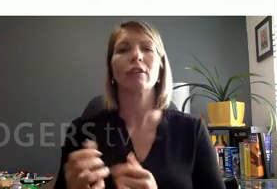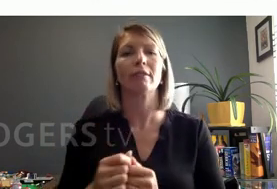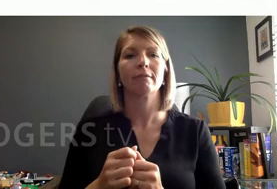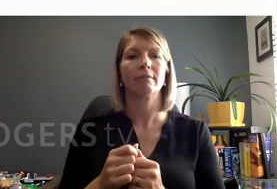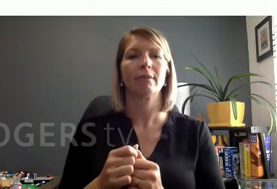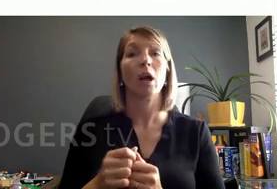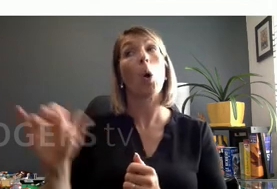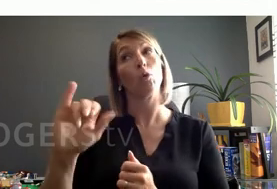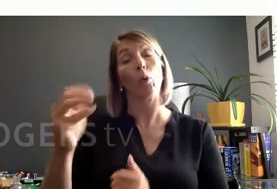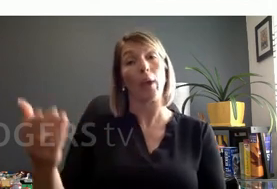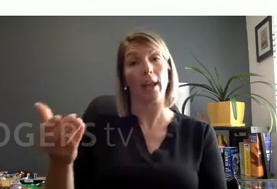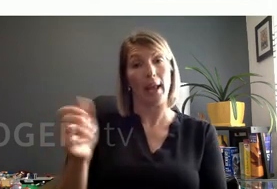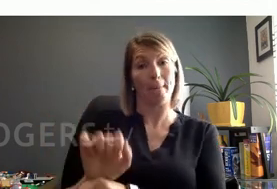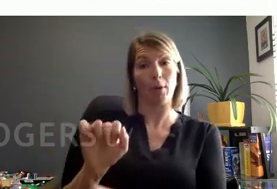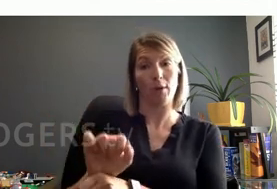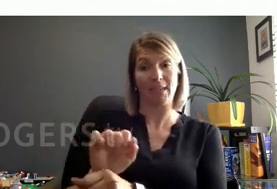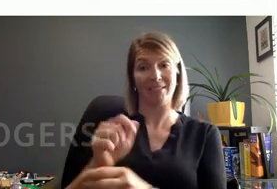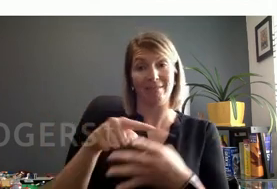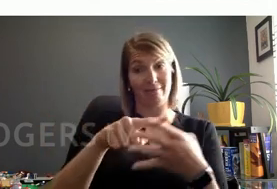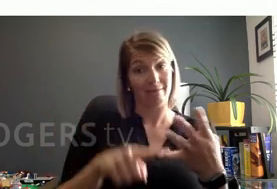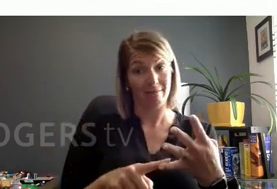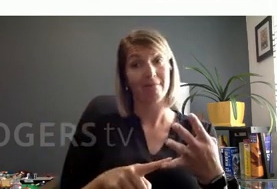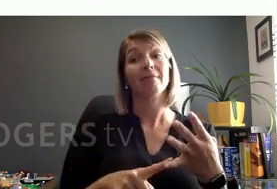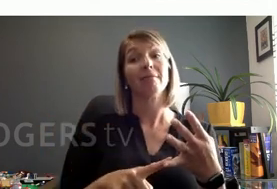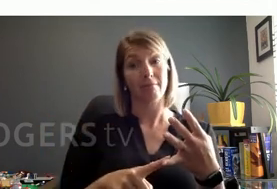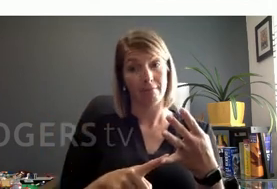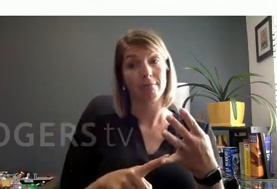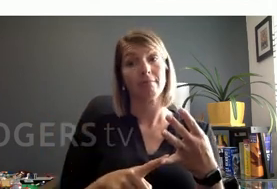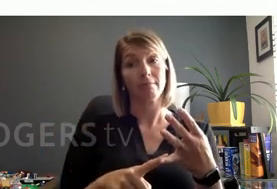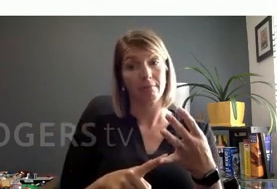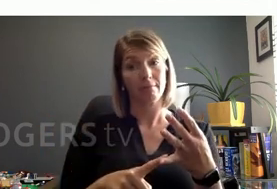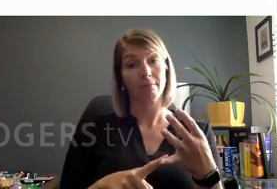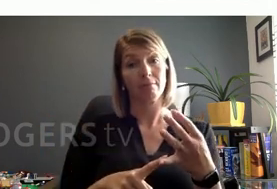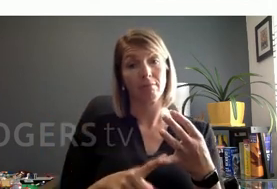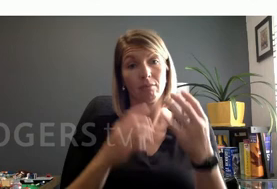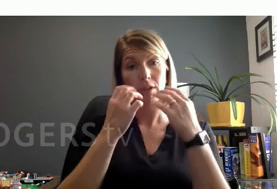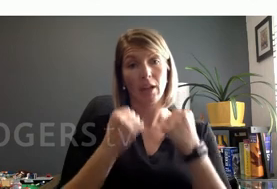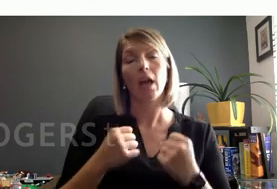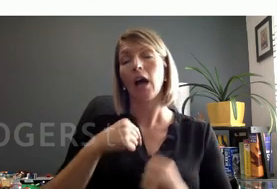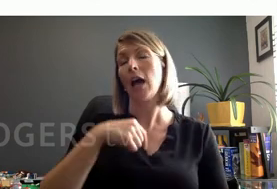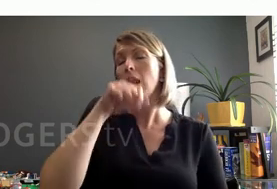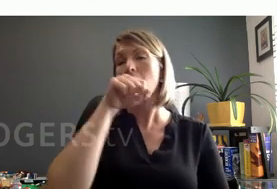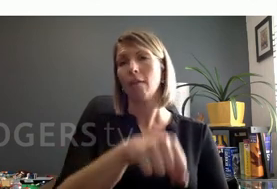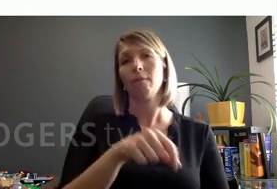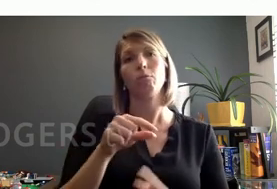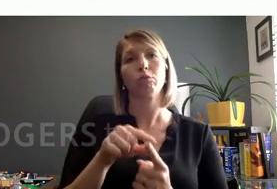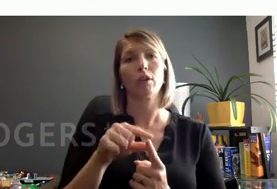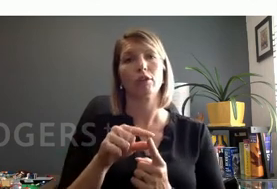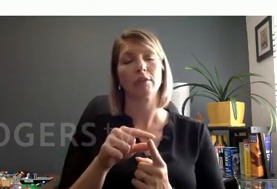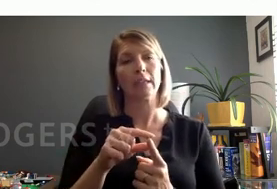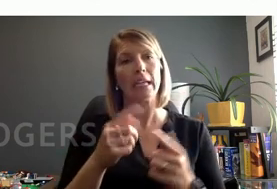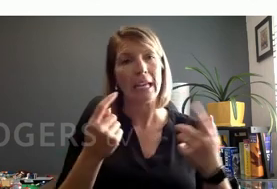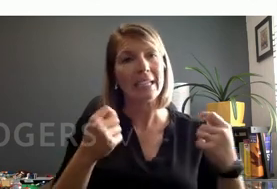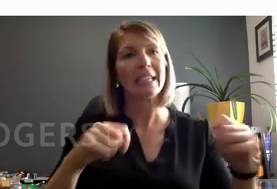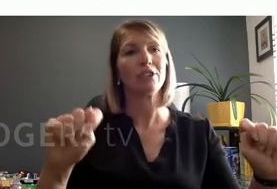employment. I mean, there's so much. I love the word intentionality. I think Lloydetta, I think you used it at the